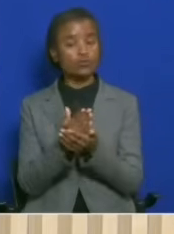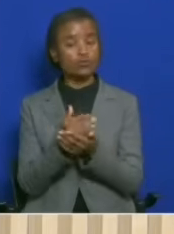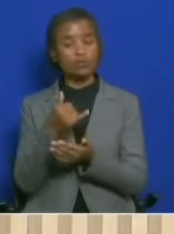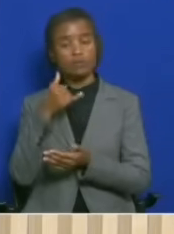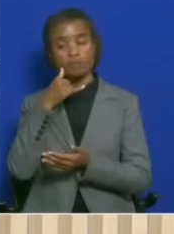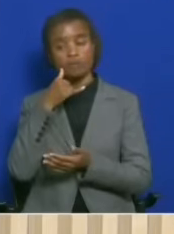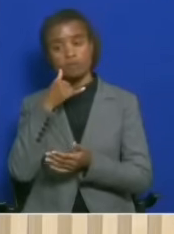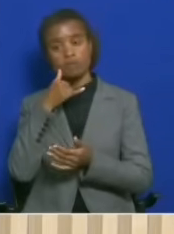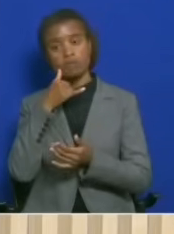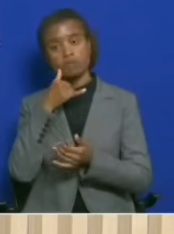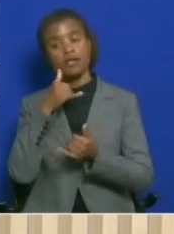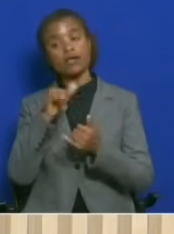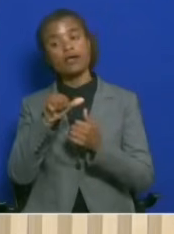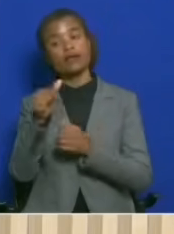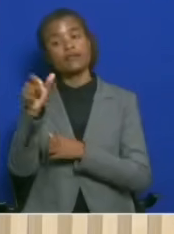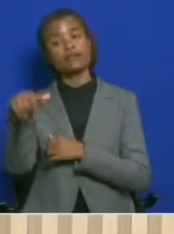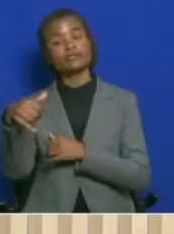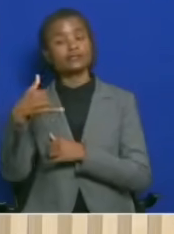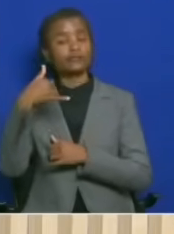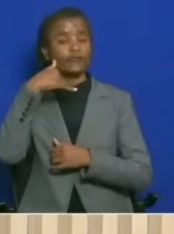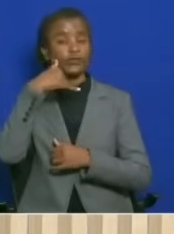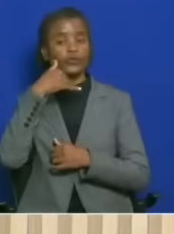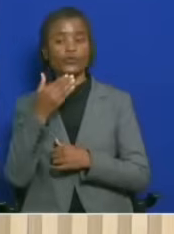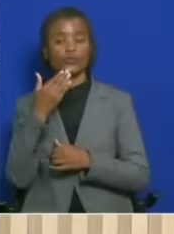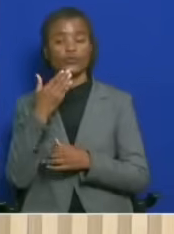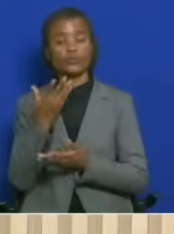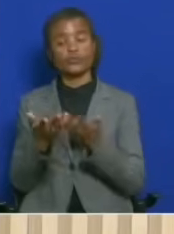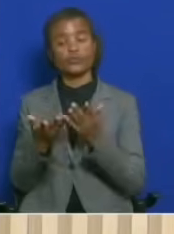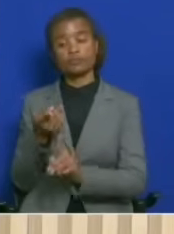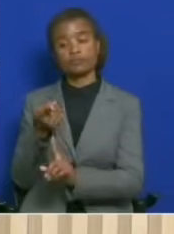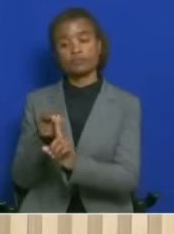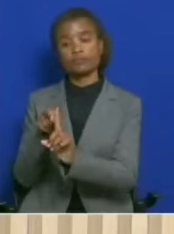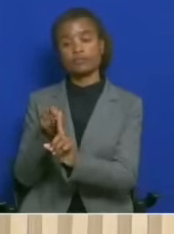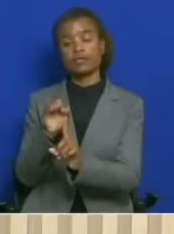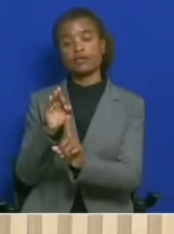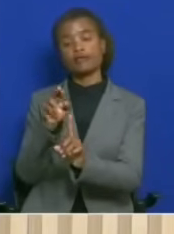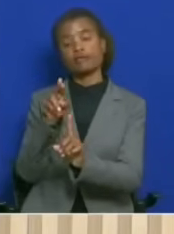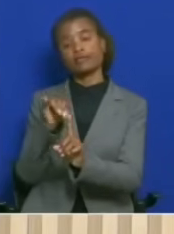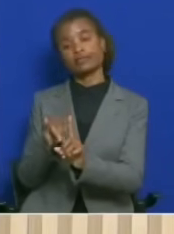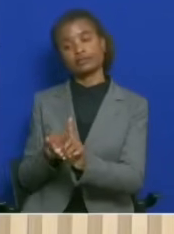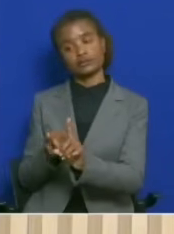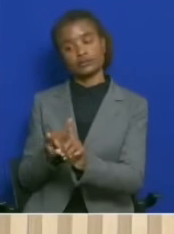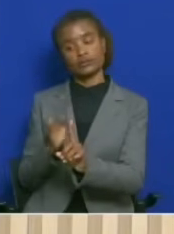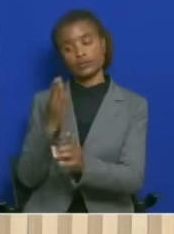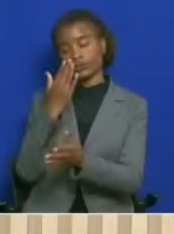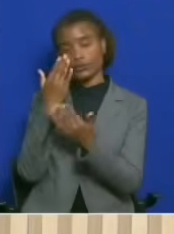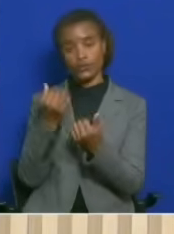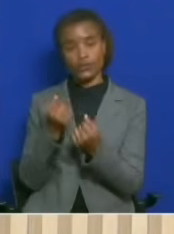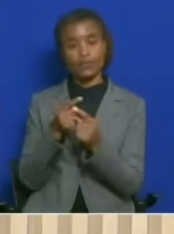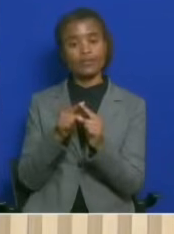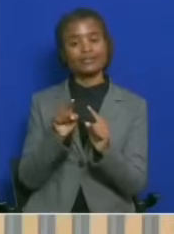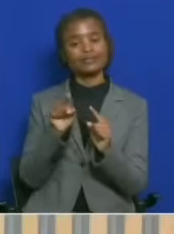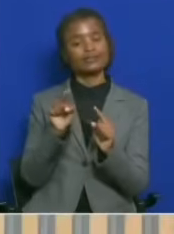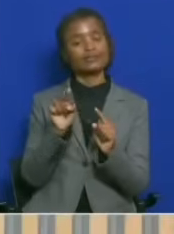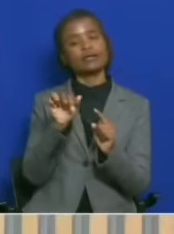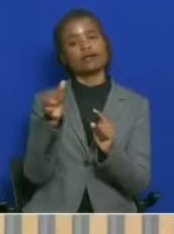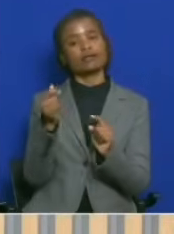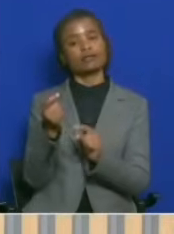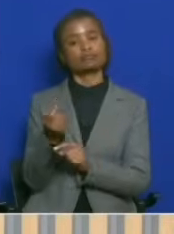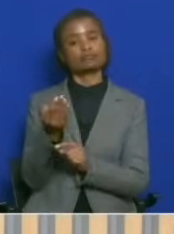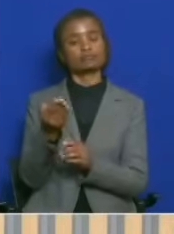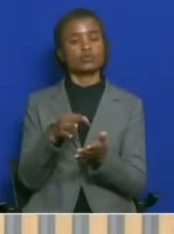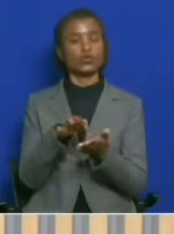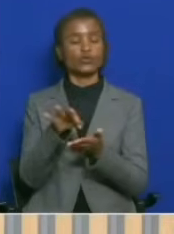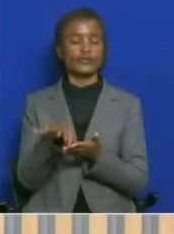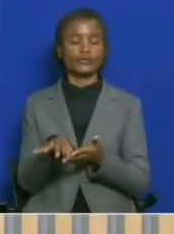But this is on a separate contract. This is just the diversion into the warehousing. At 5194?